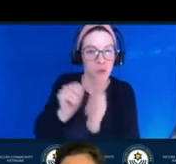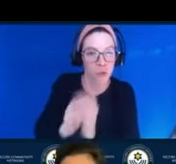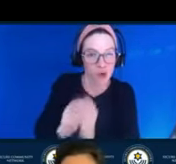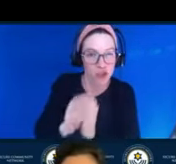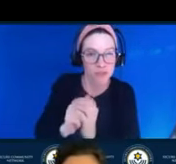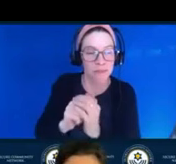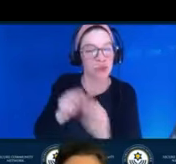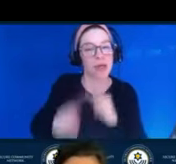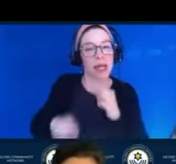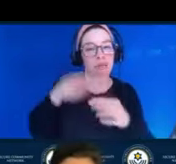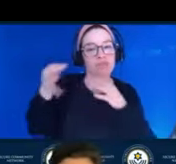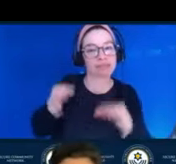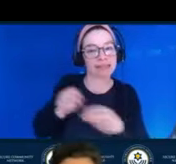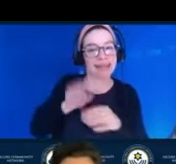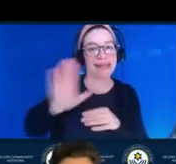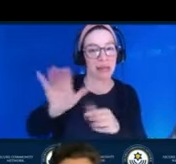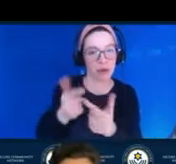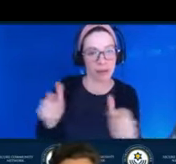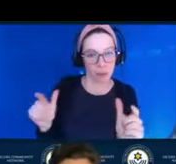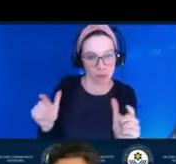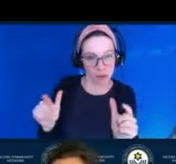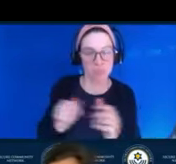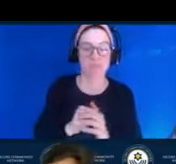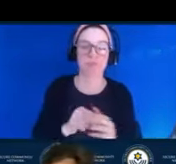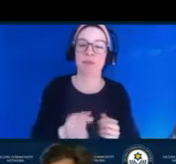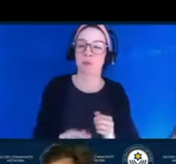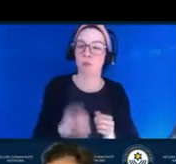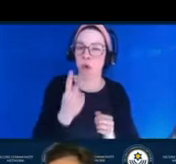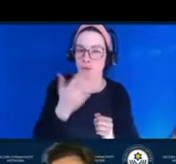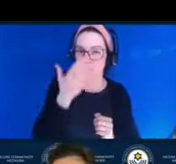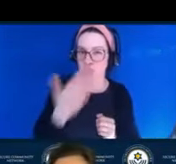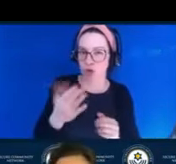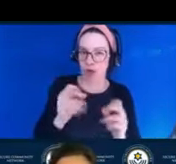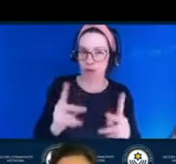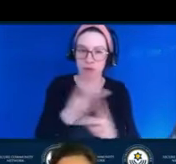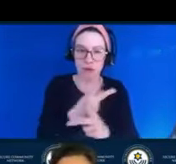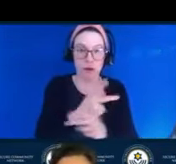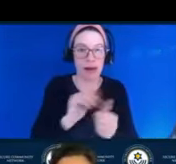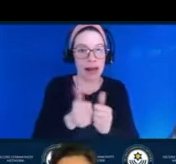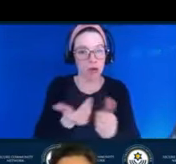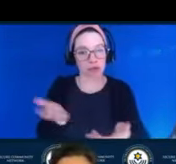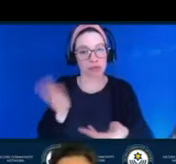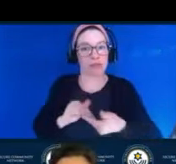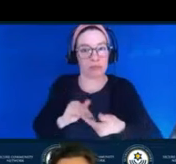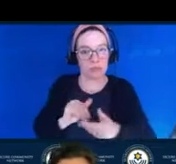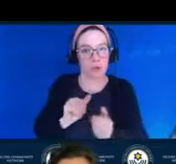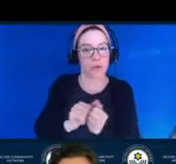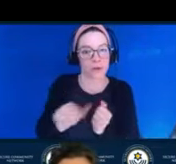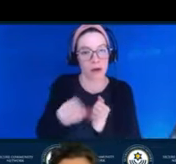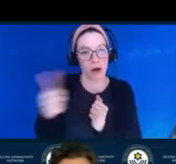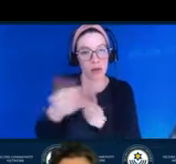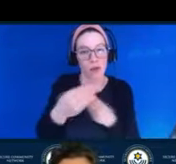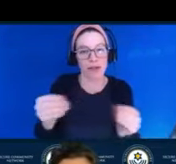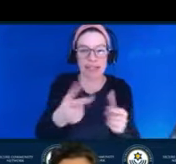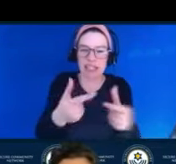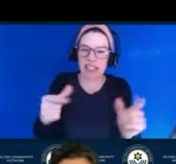understand. I think that's a clear opportunity to how you can work with different organizations, including ours, that we can help maybe build that bridge